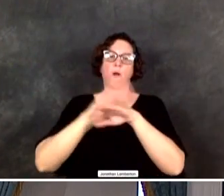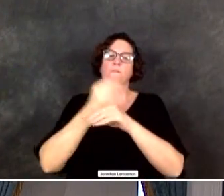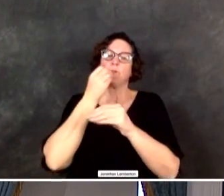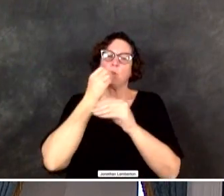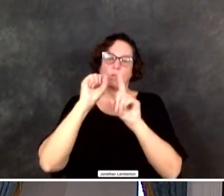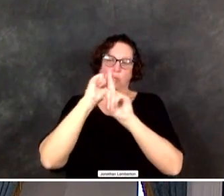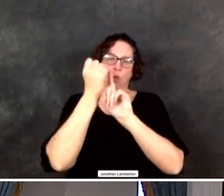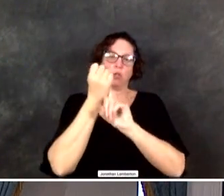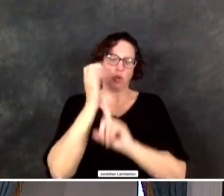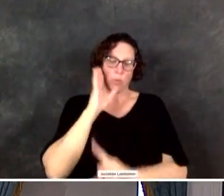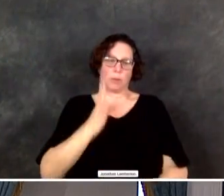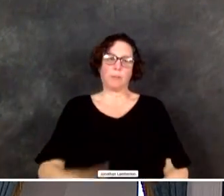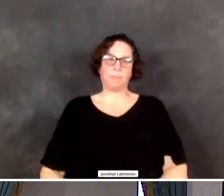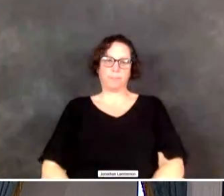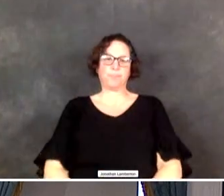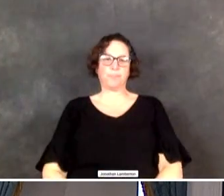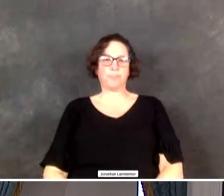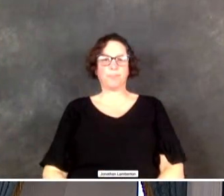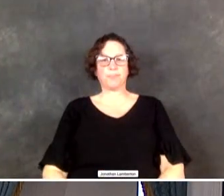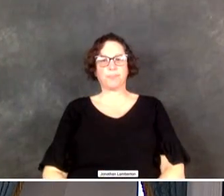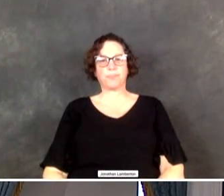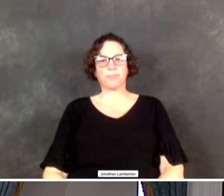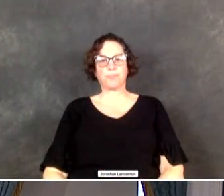Hi, Mayor. Can you hear me? Yes, Sally.